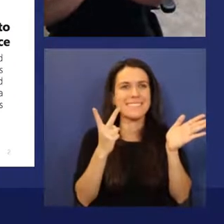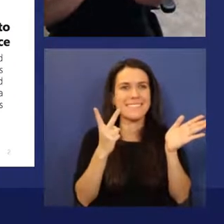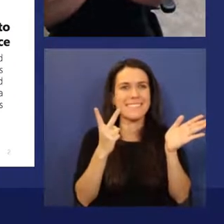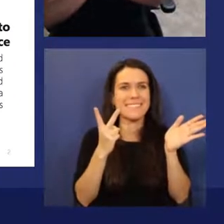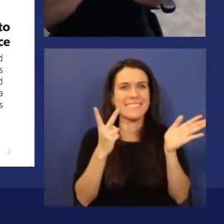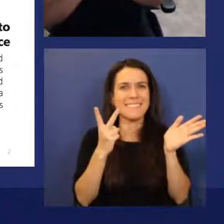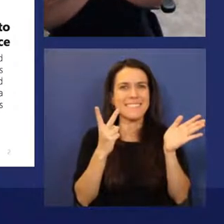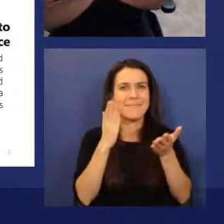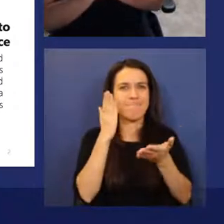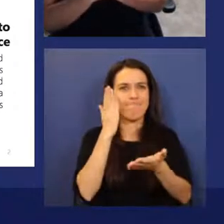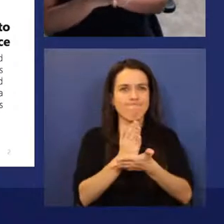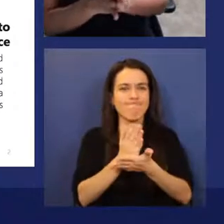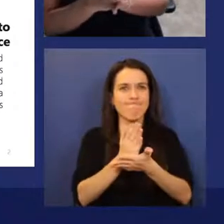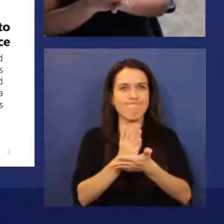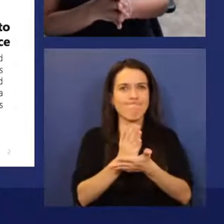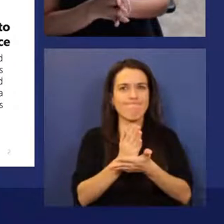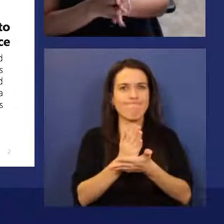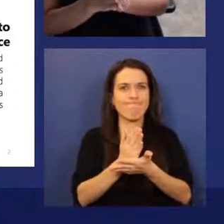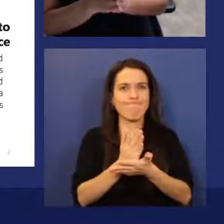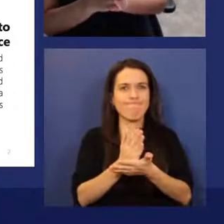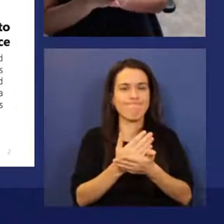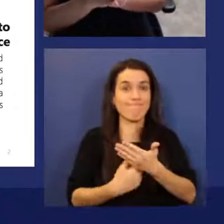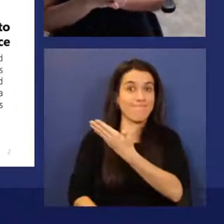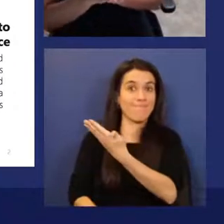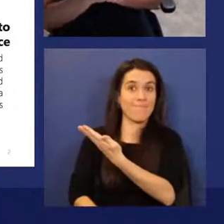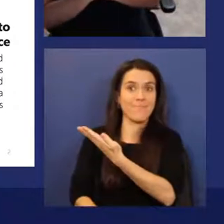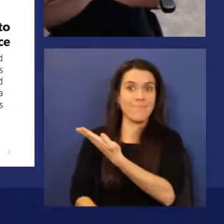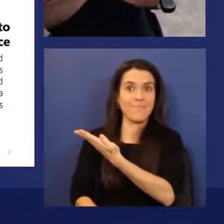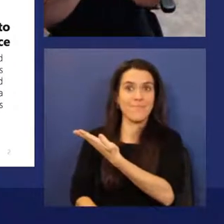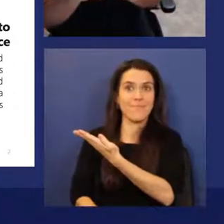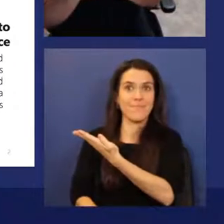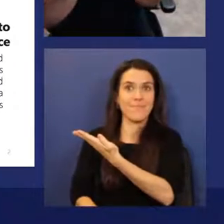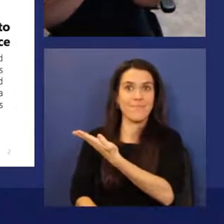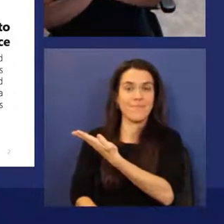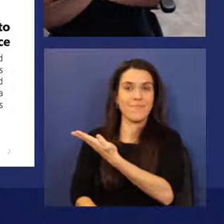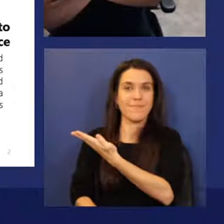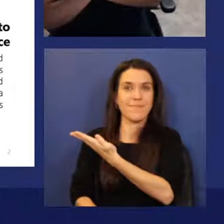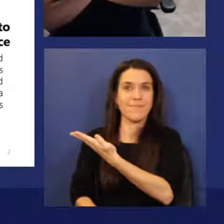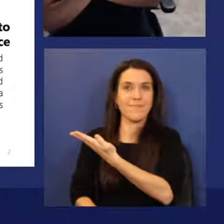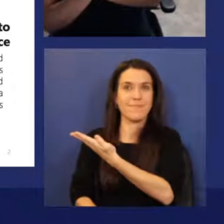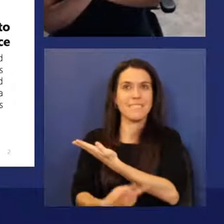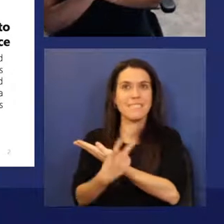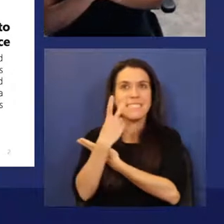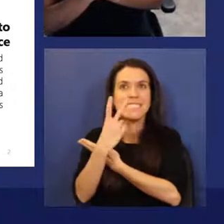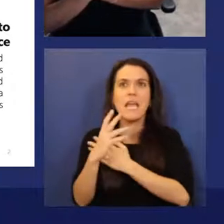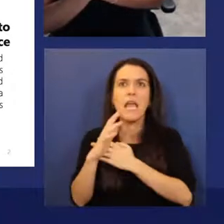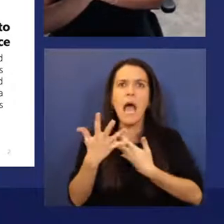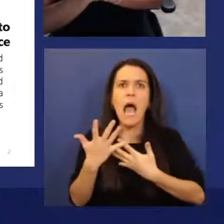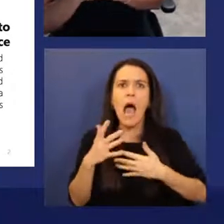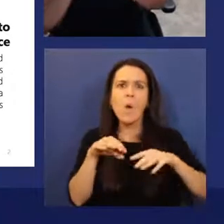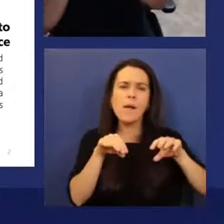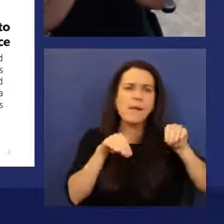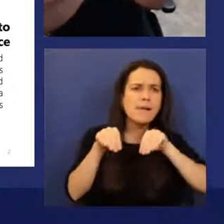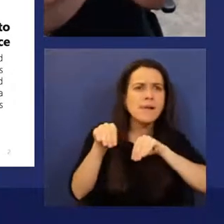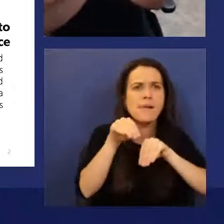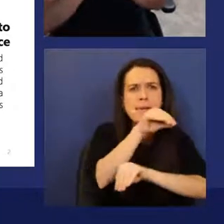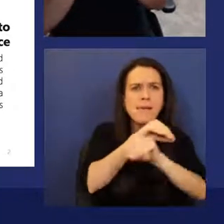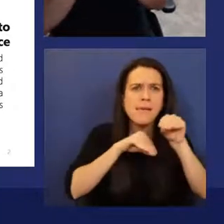spots, and they want to do something about how they can operate in this new world.